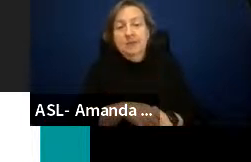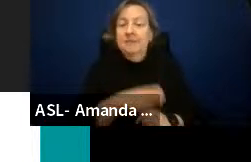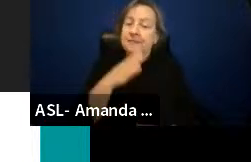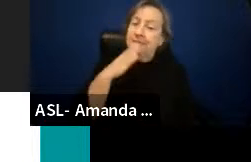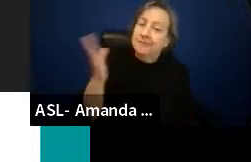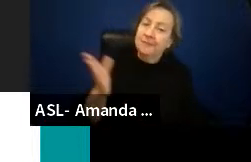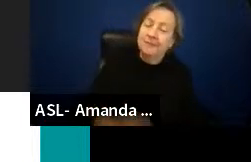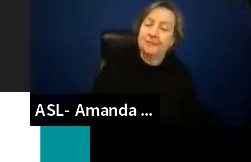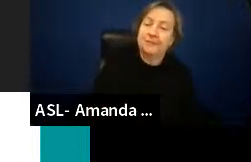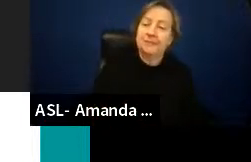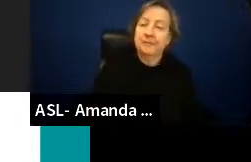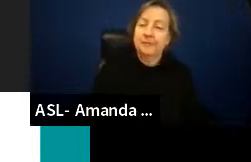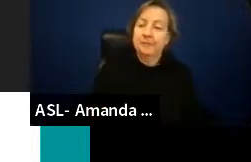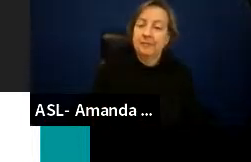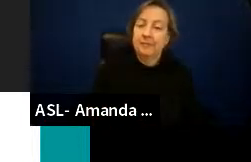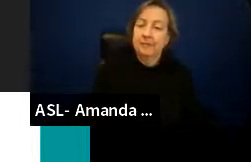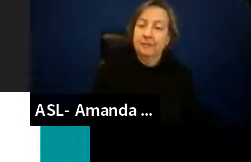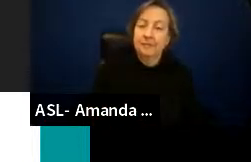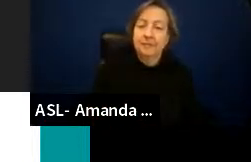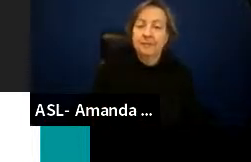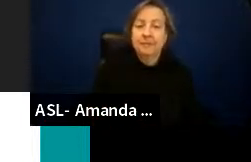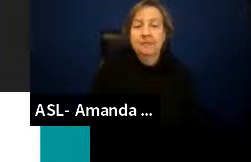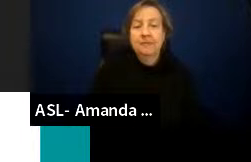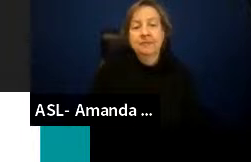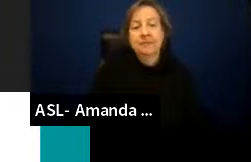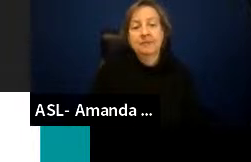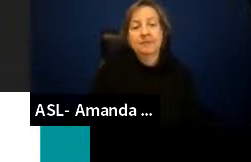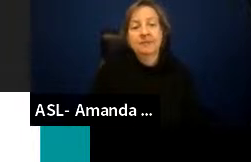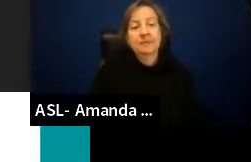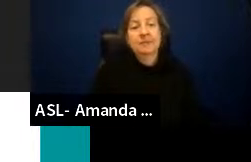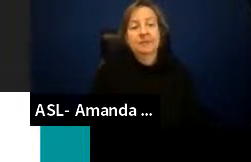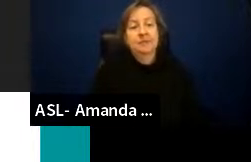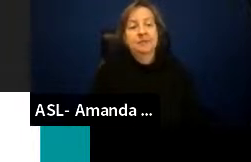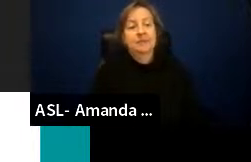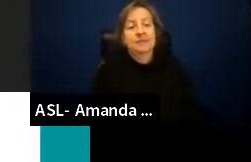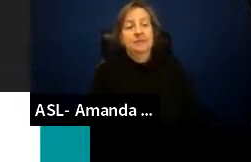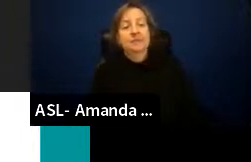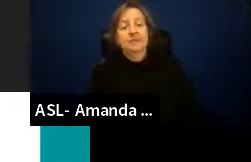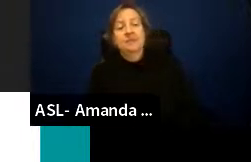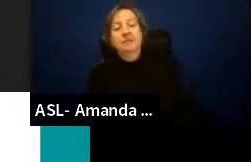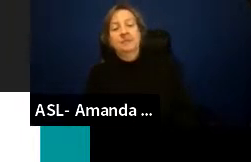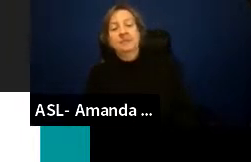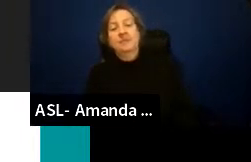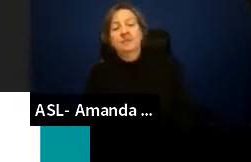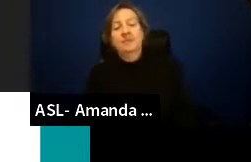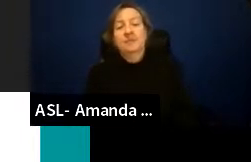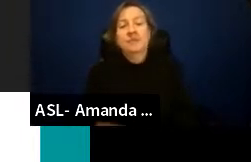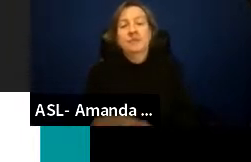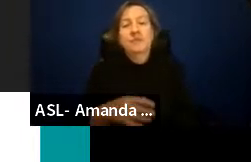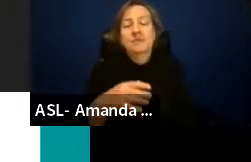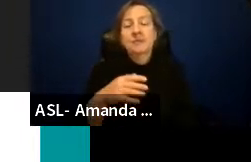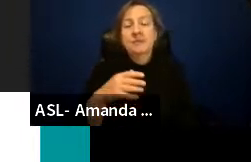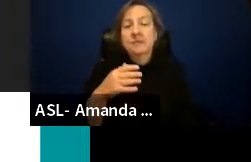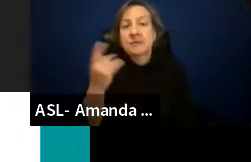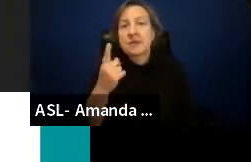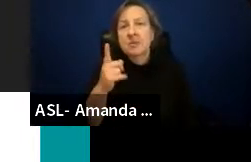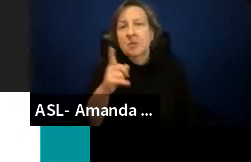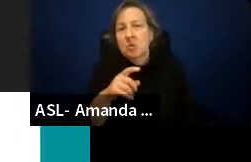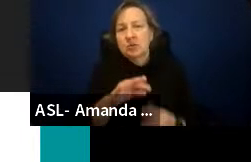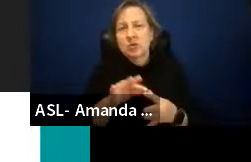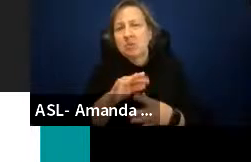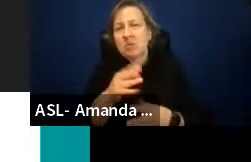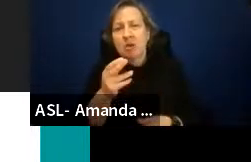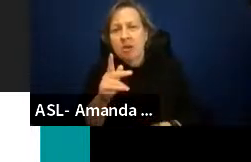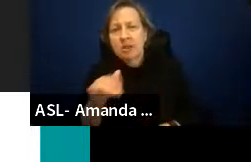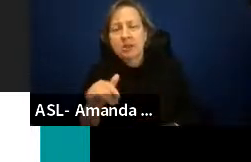you. Holly, you had a question, comment. So that I've seen to date, sort of most of the getting the word out